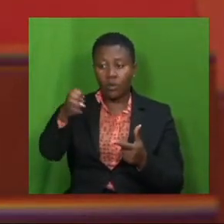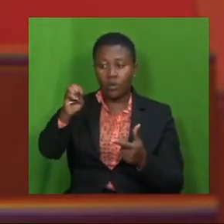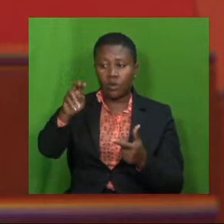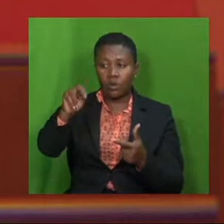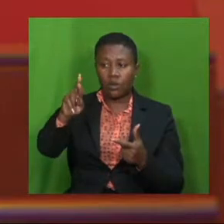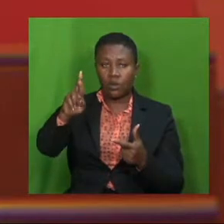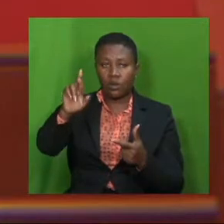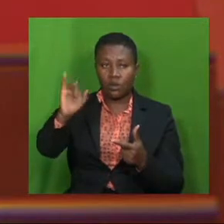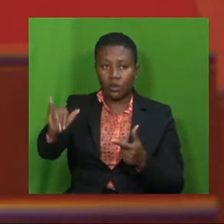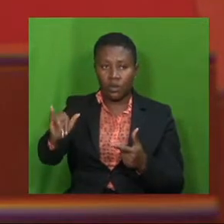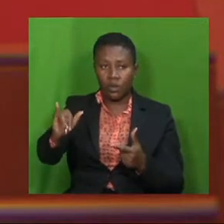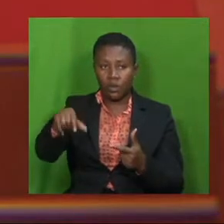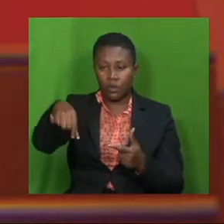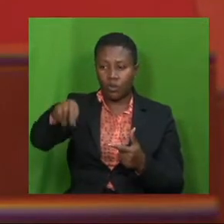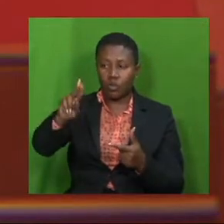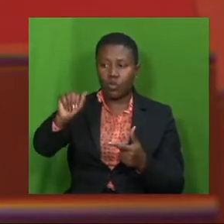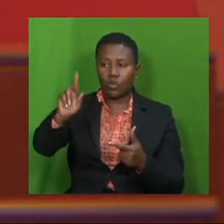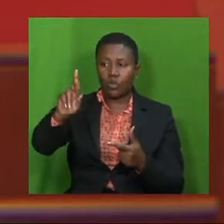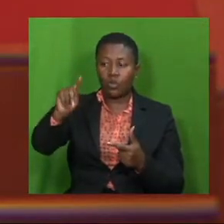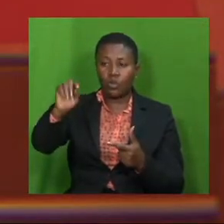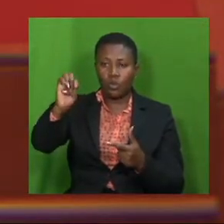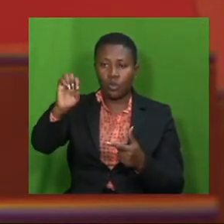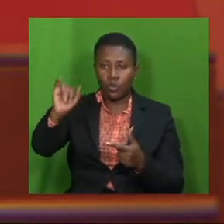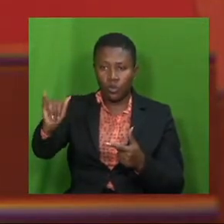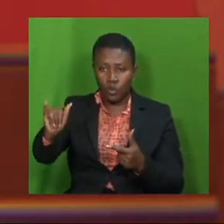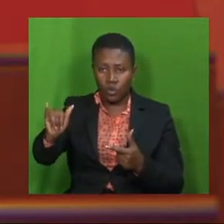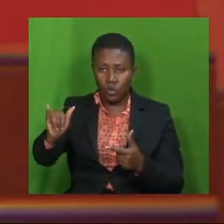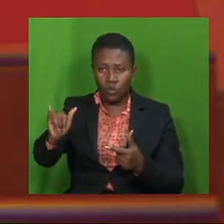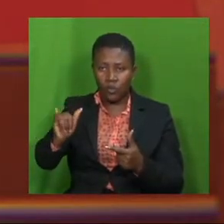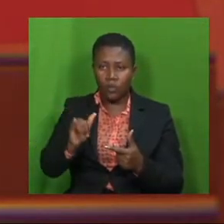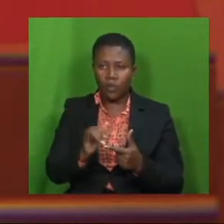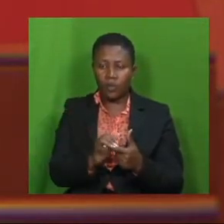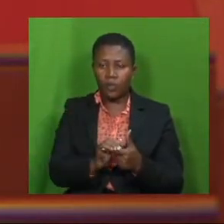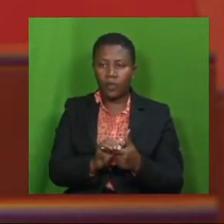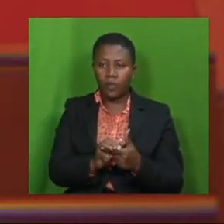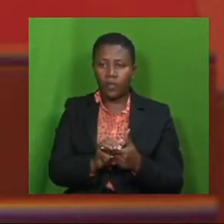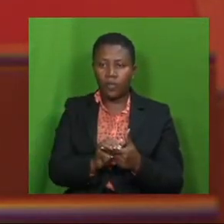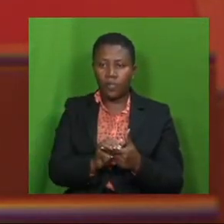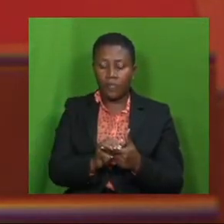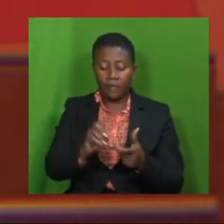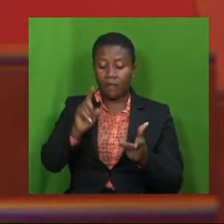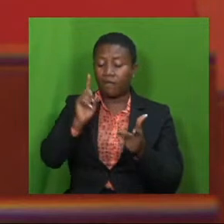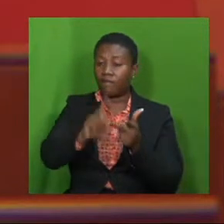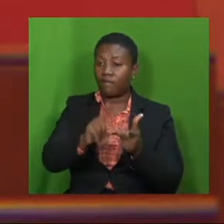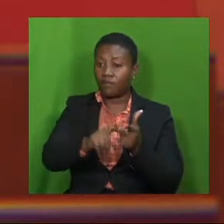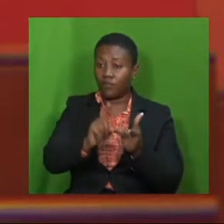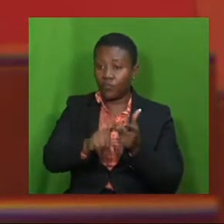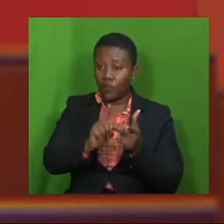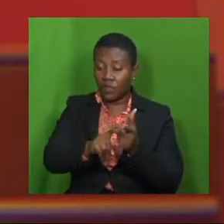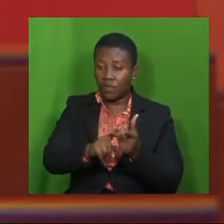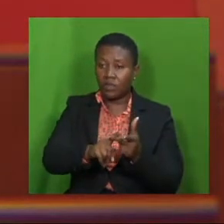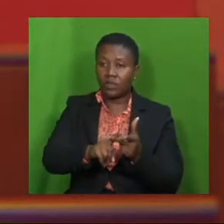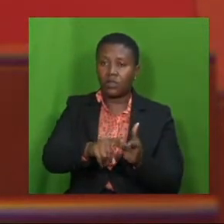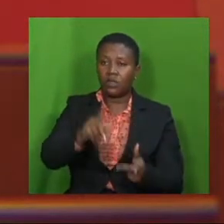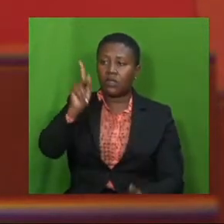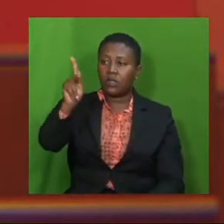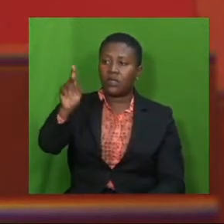Corti. And the third is Honorable Kennedy Ohene Ajapon.